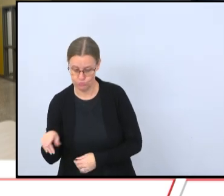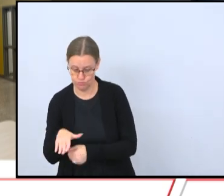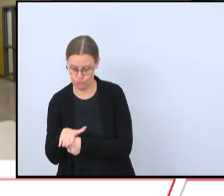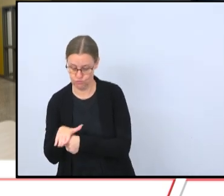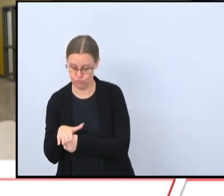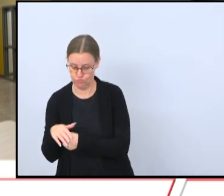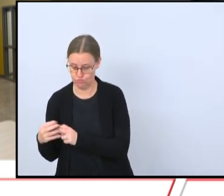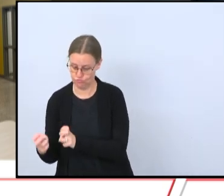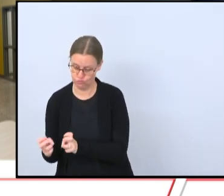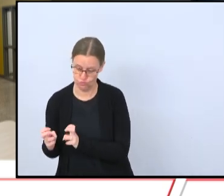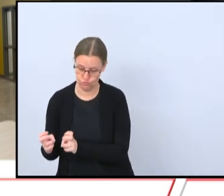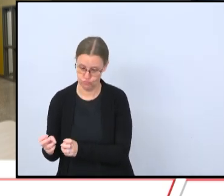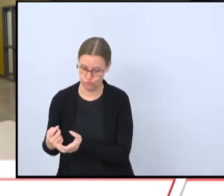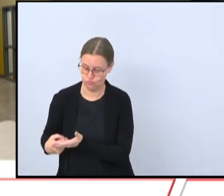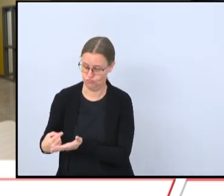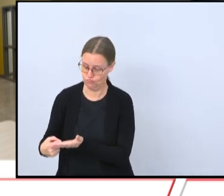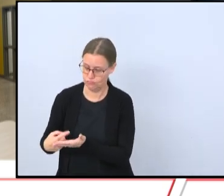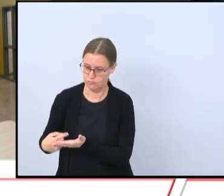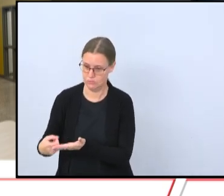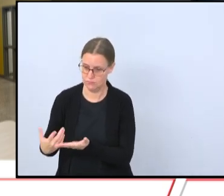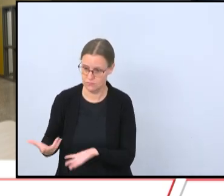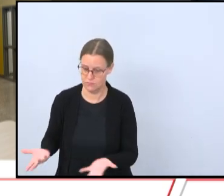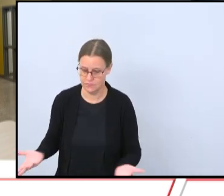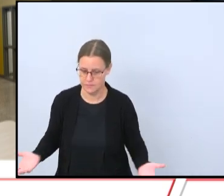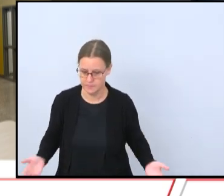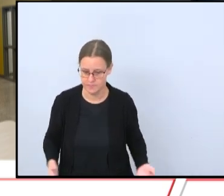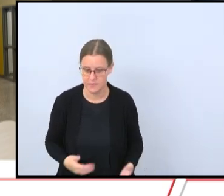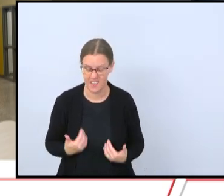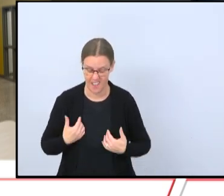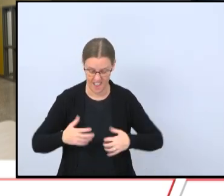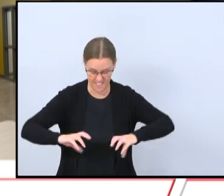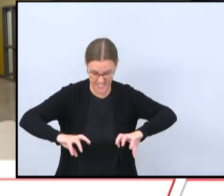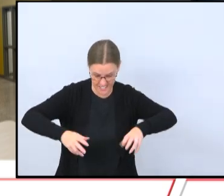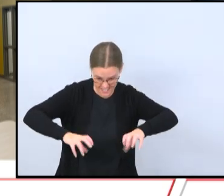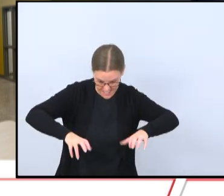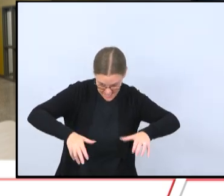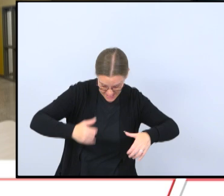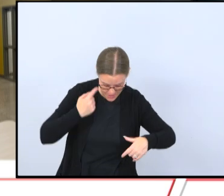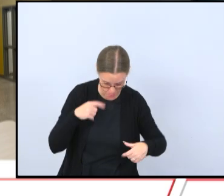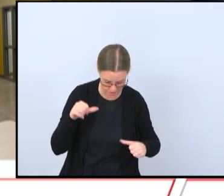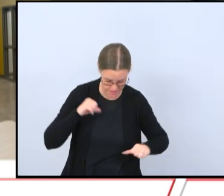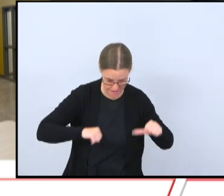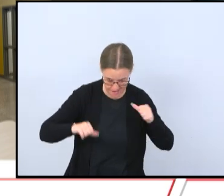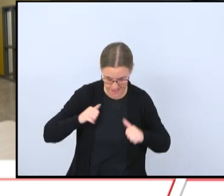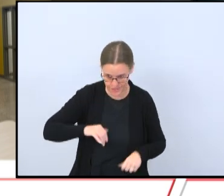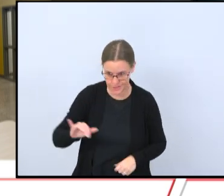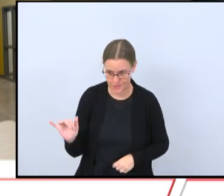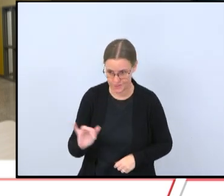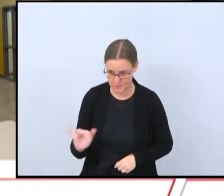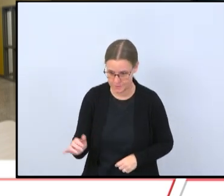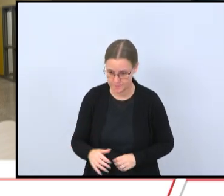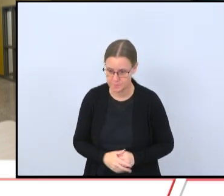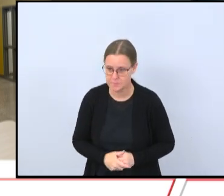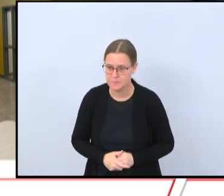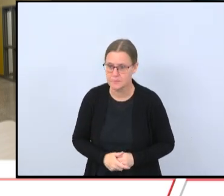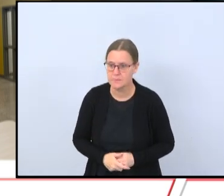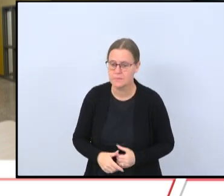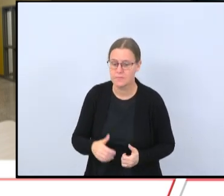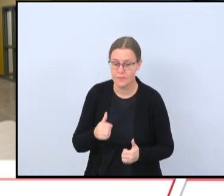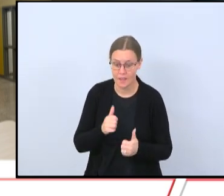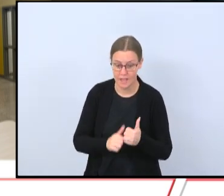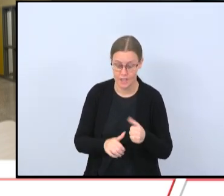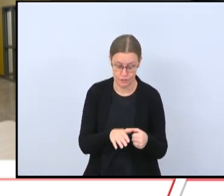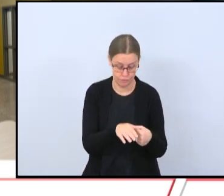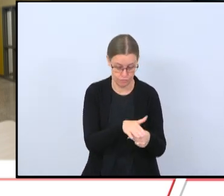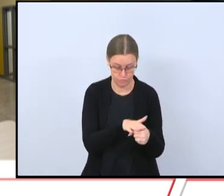well. With the sink there for some light science opportunities as well. You have each neighborhood is branded with colors,